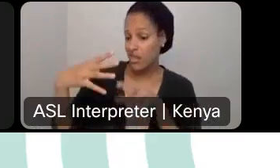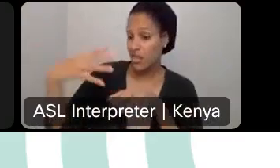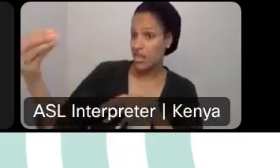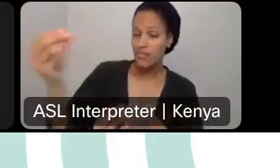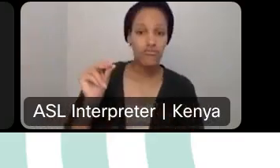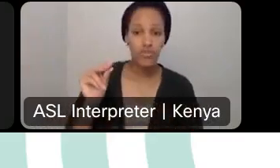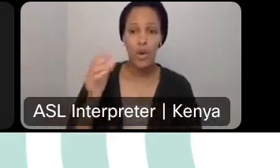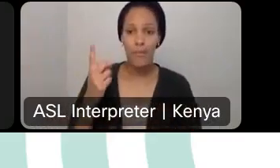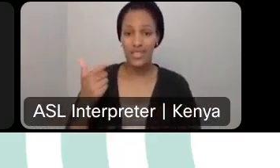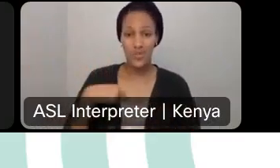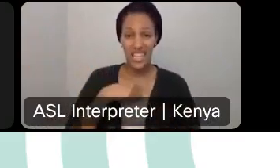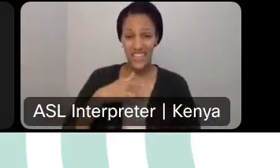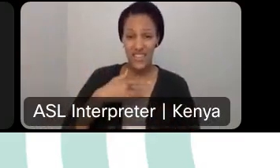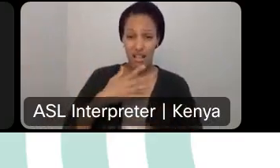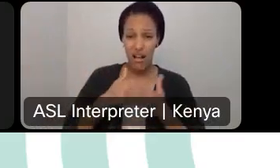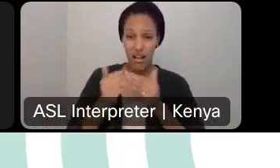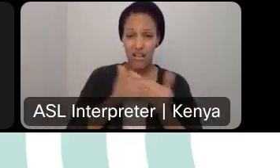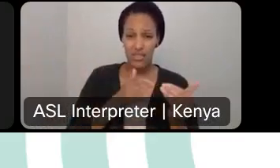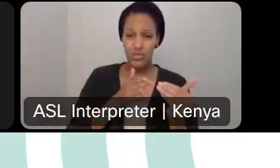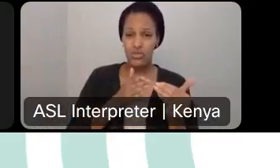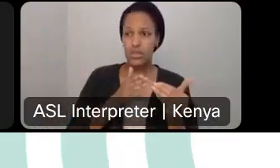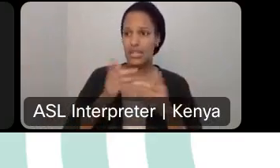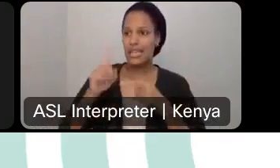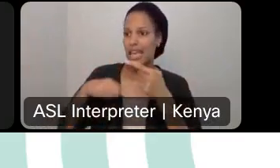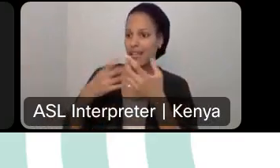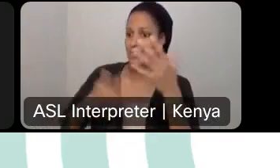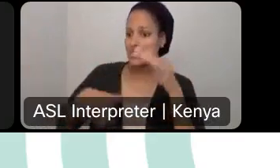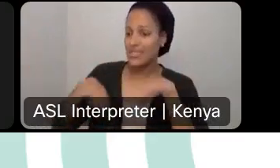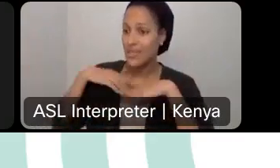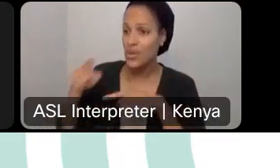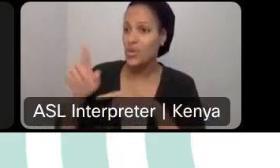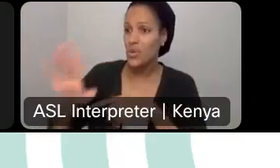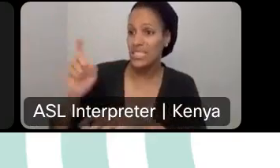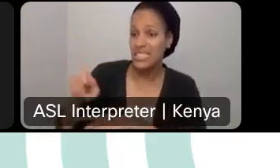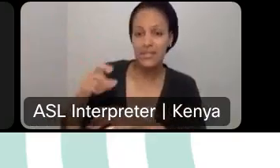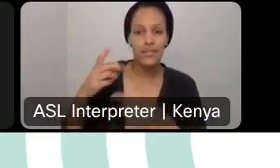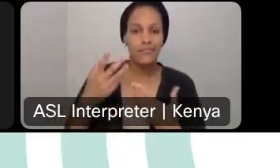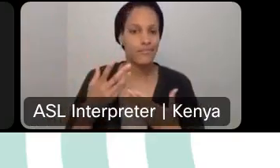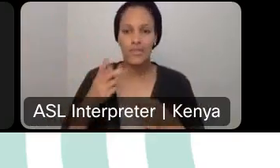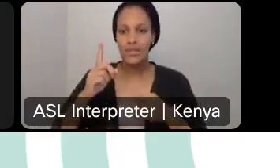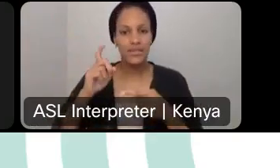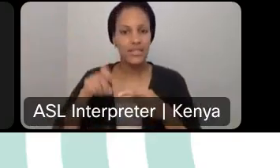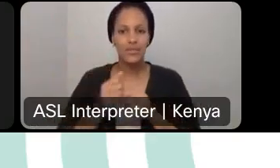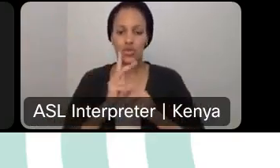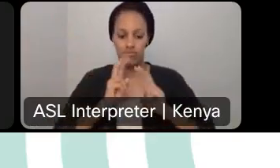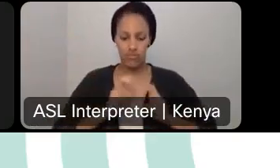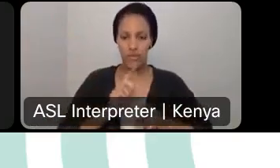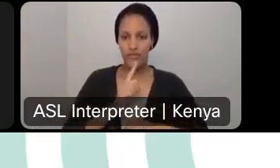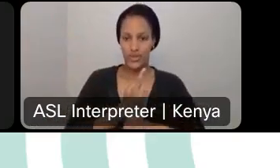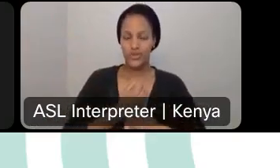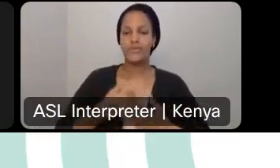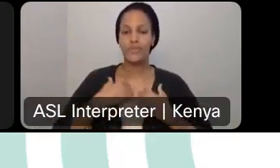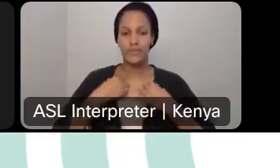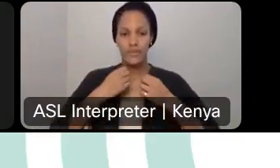feel uncomfortable meeting their needs.